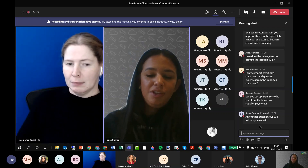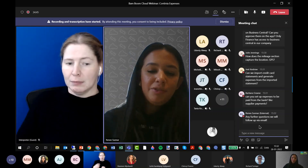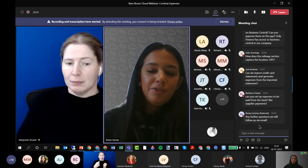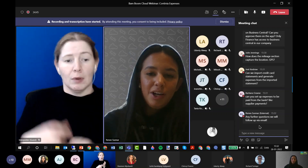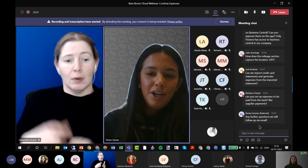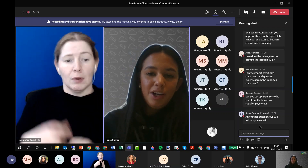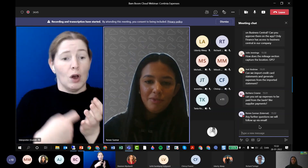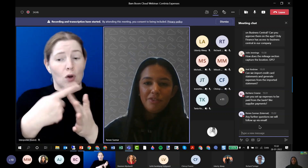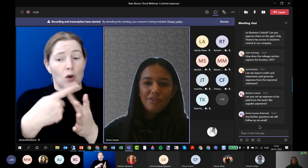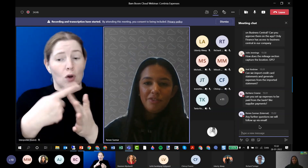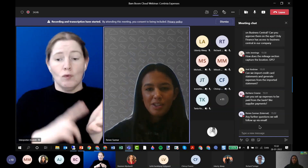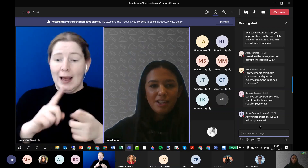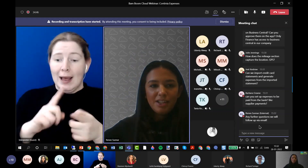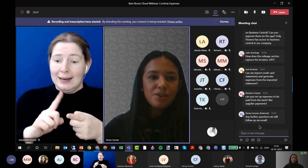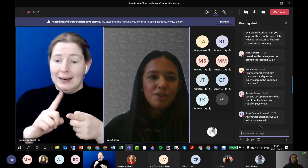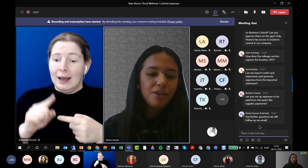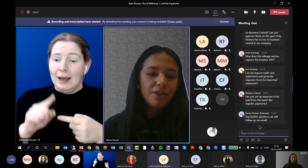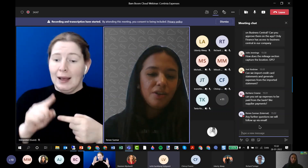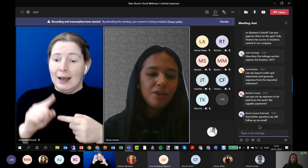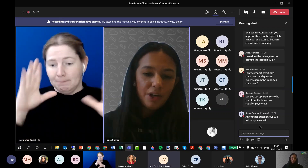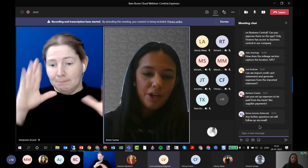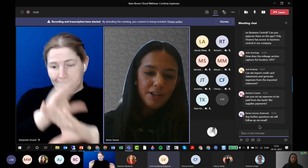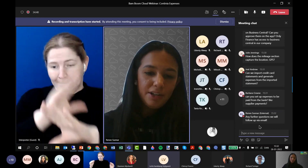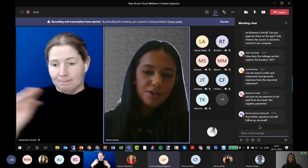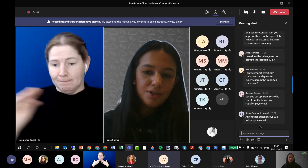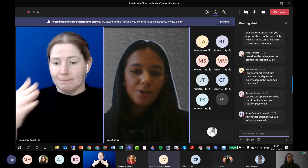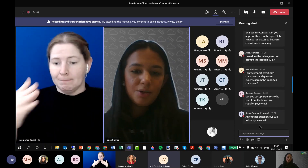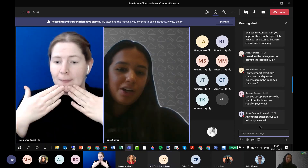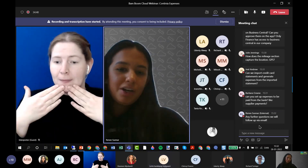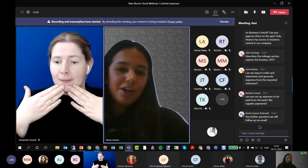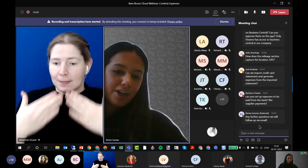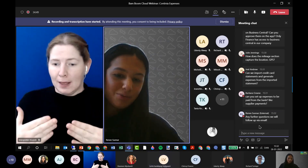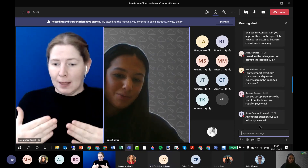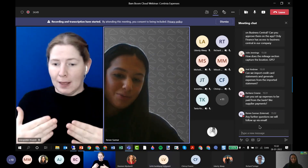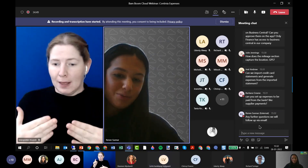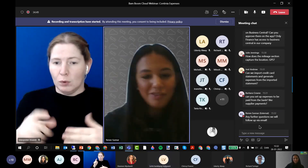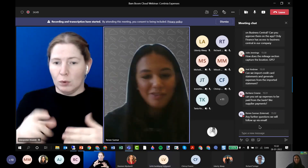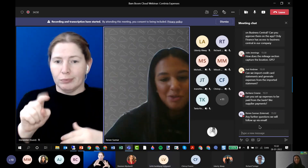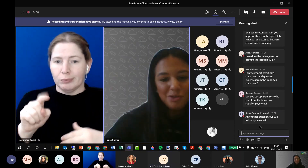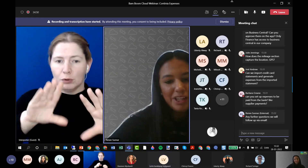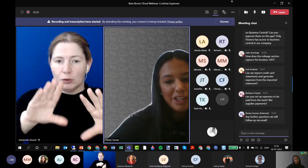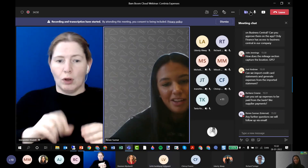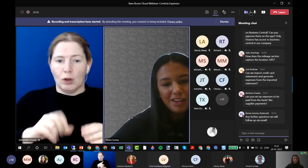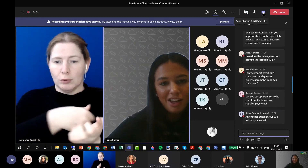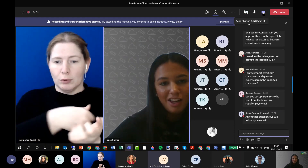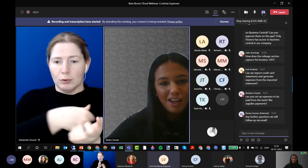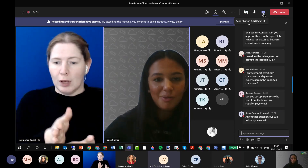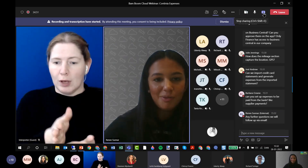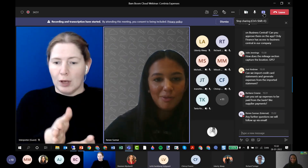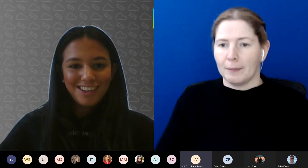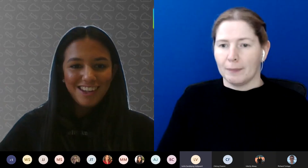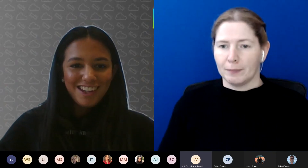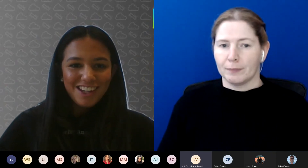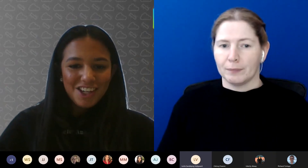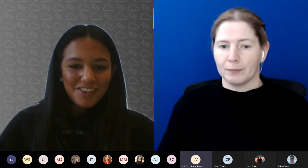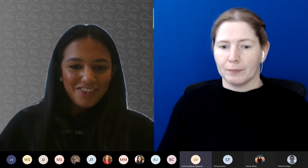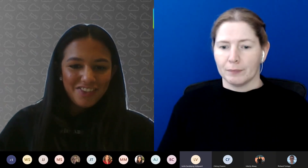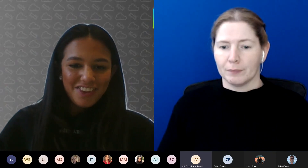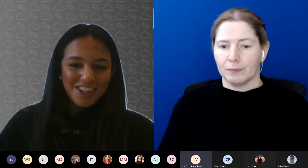Thank you. Firstly, Lotta, I don't know if you're okay to just stop sharing your screen for me.